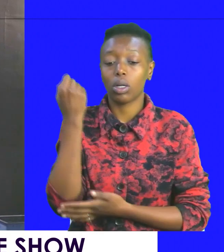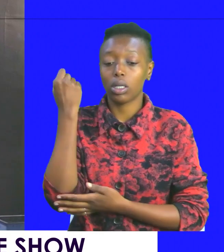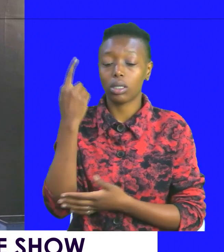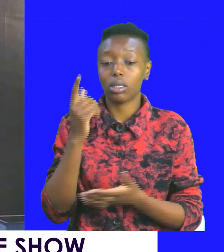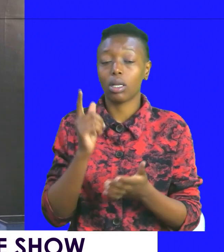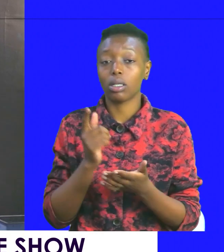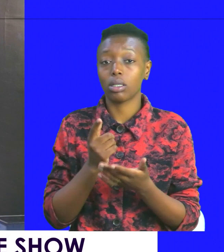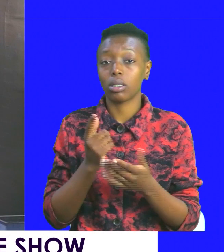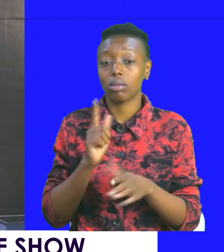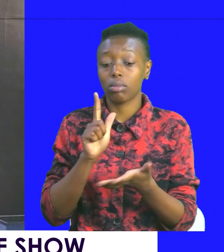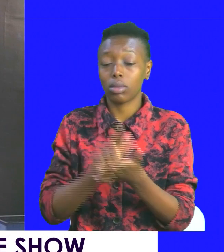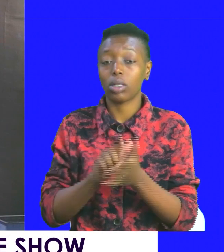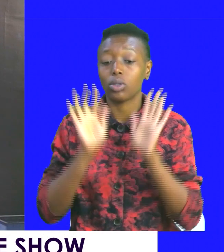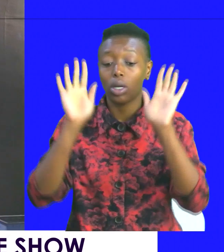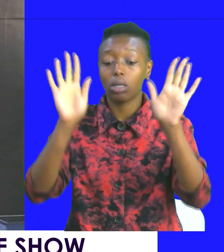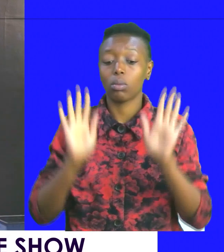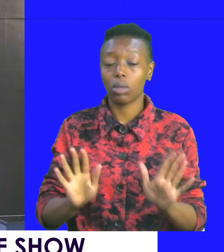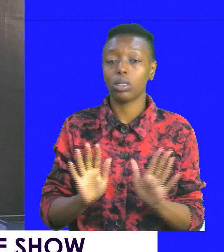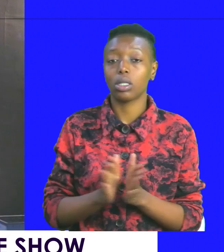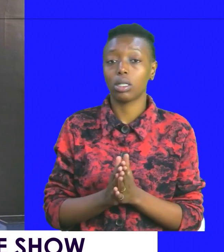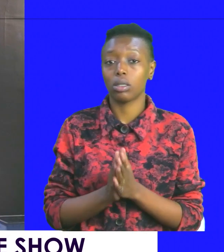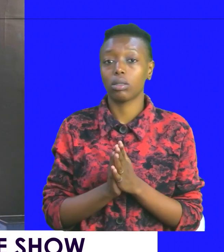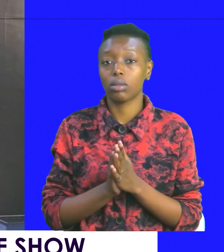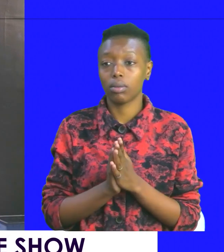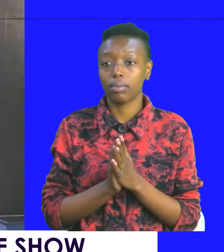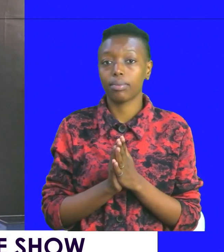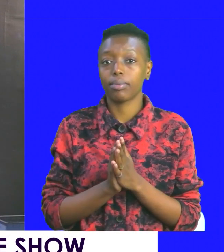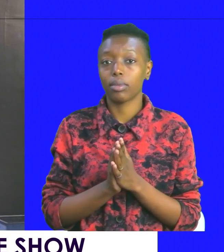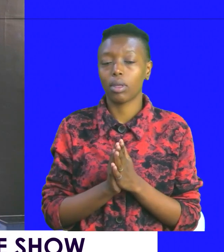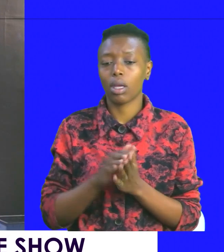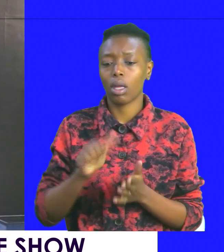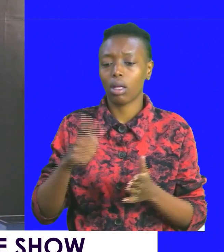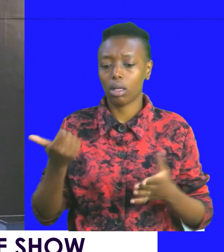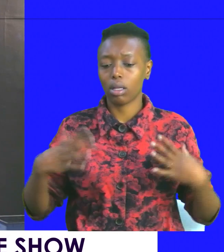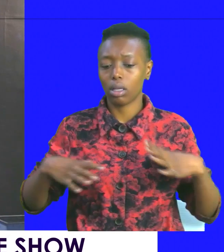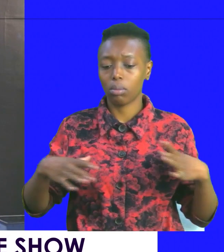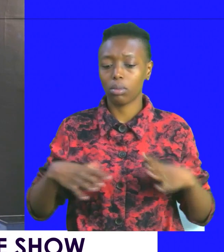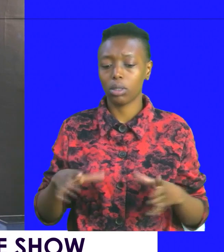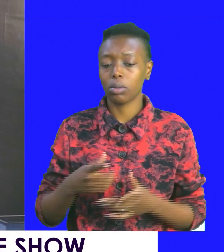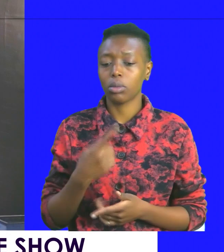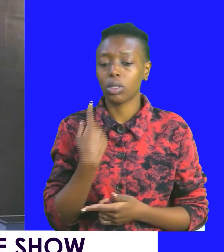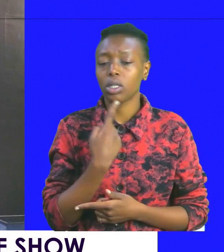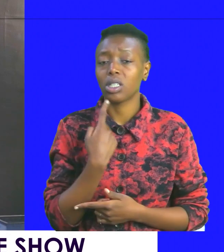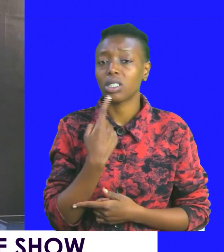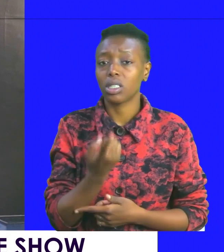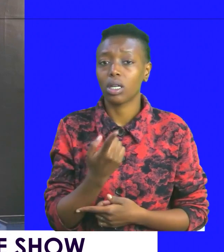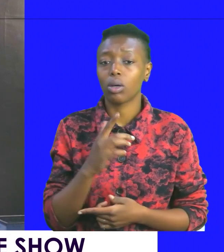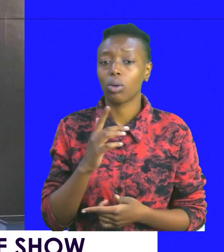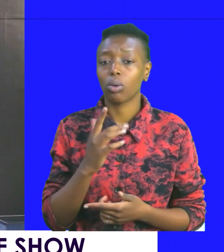get suicidal and speak of, they wish they were never born because of this and